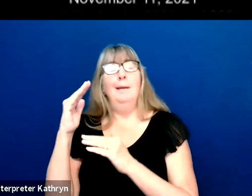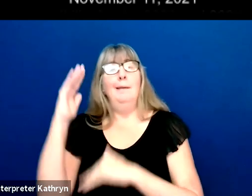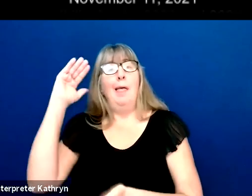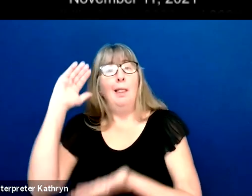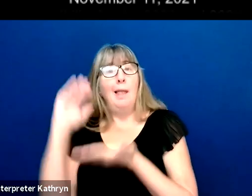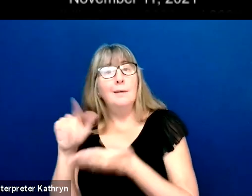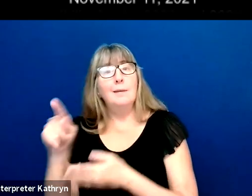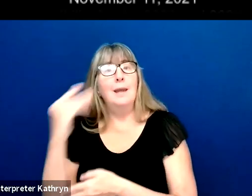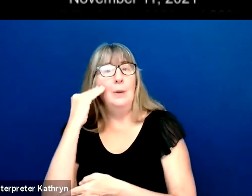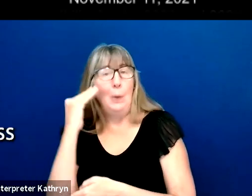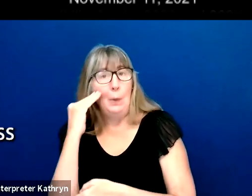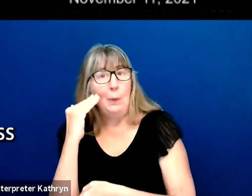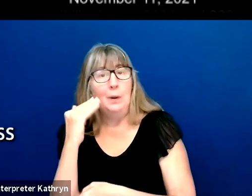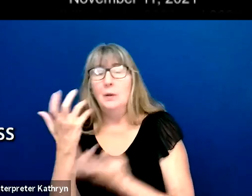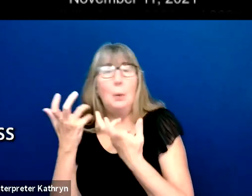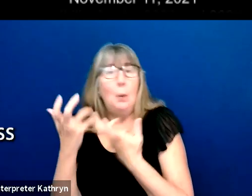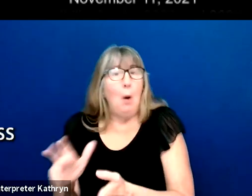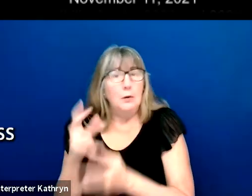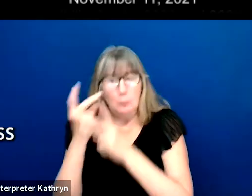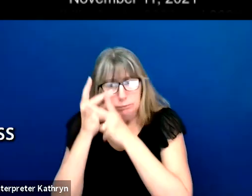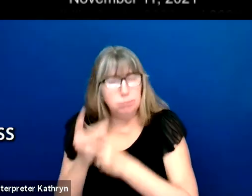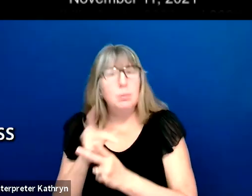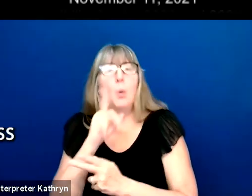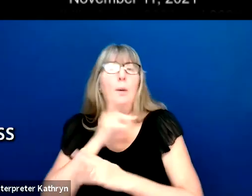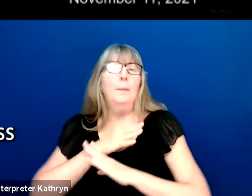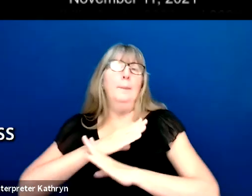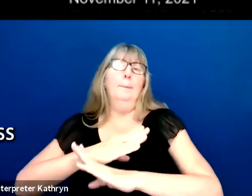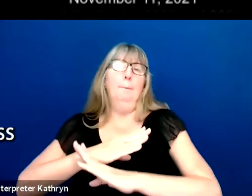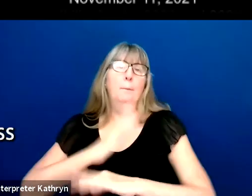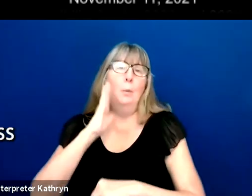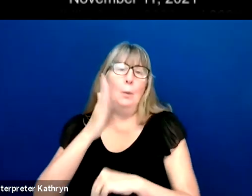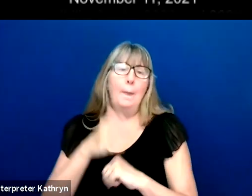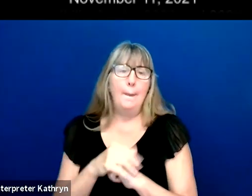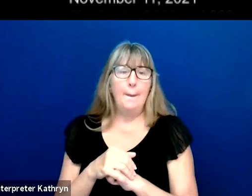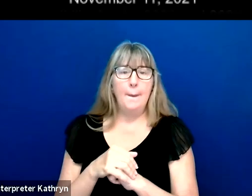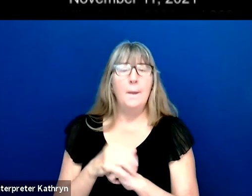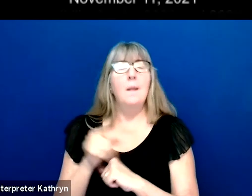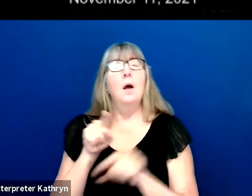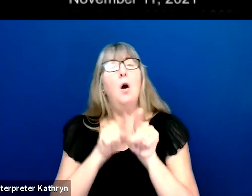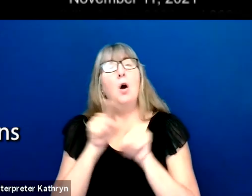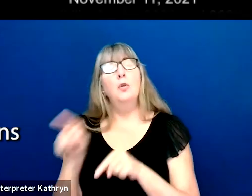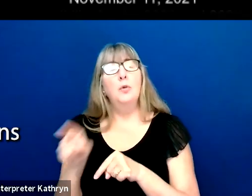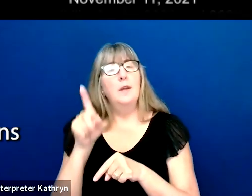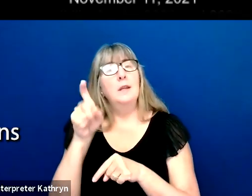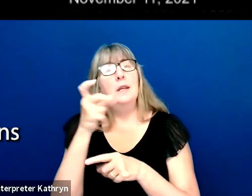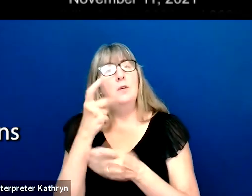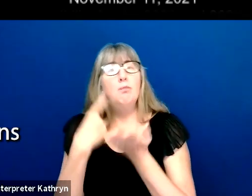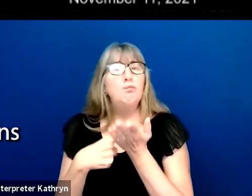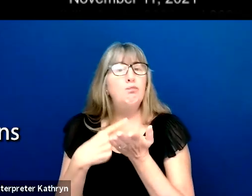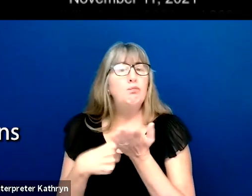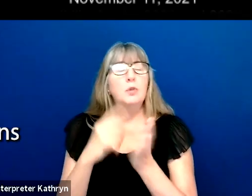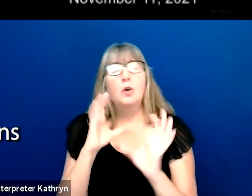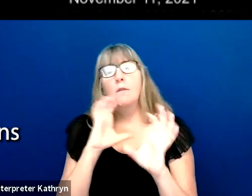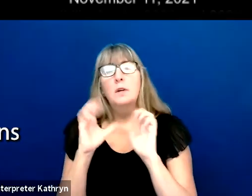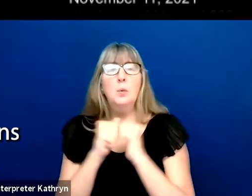that becomes a barrier. There's also the supervisor's willingness to participate in conversations around accessibility and inclusion. Again, that has to do